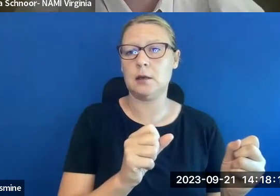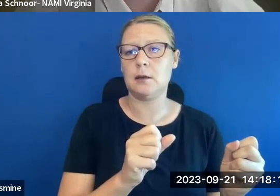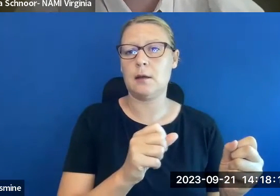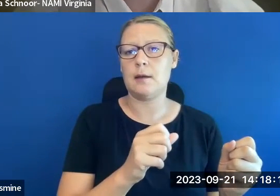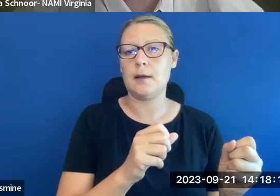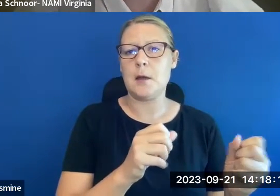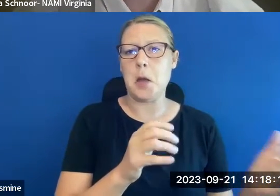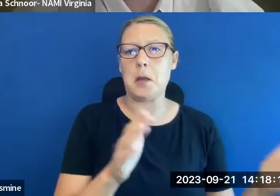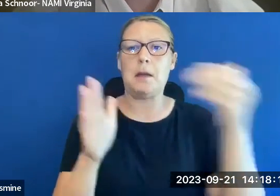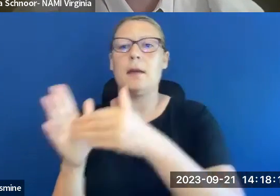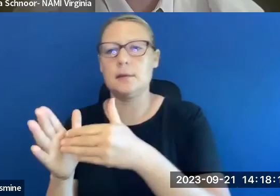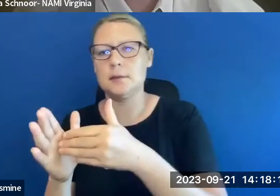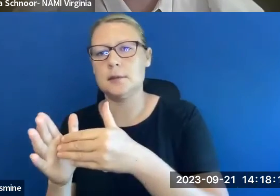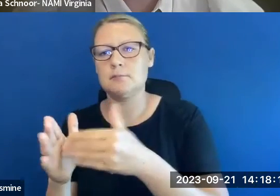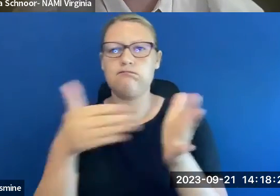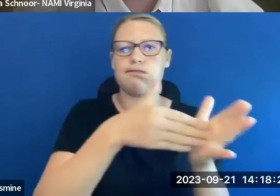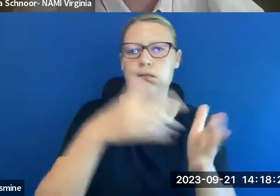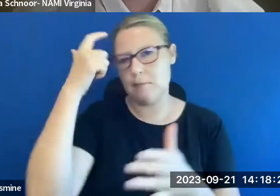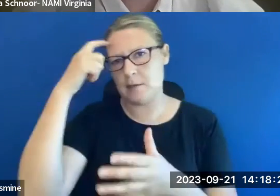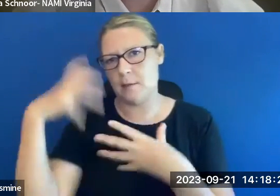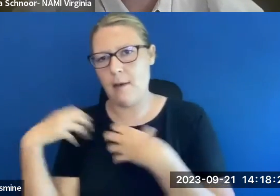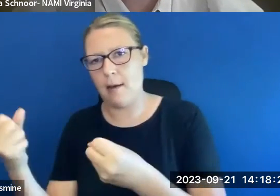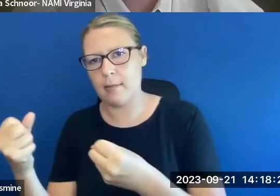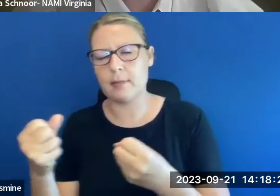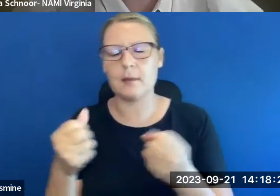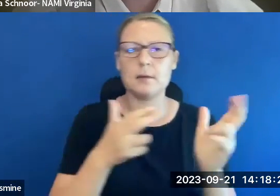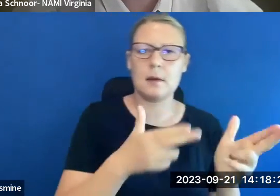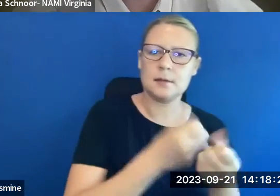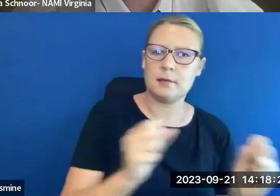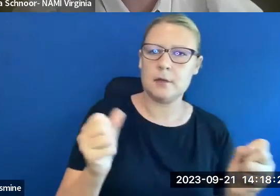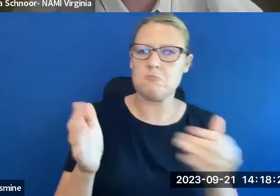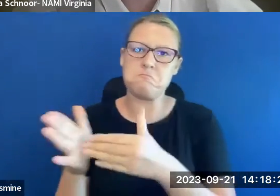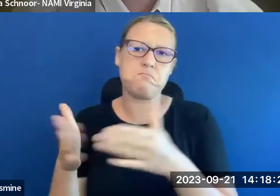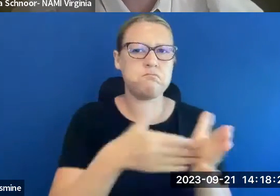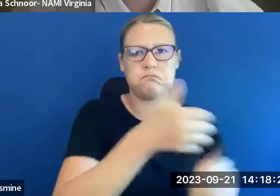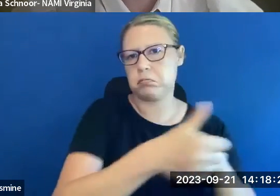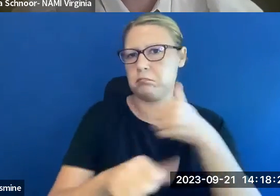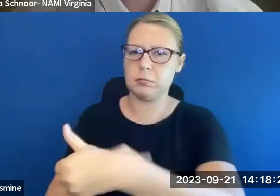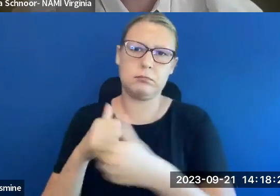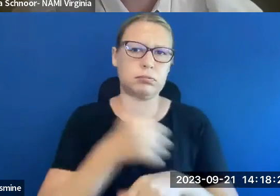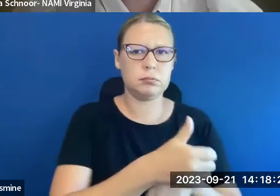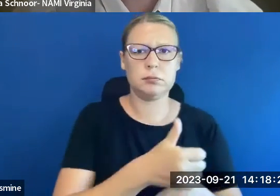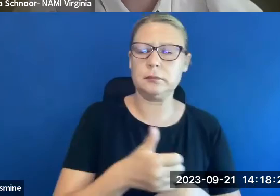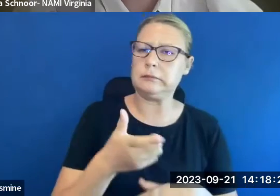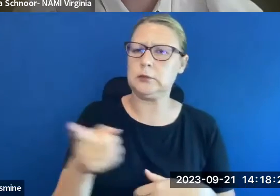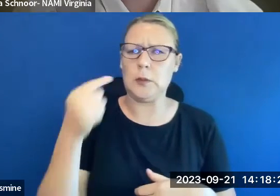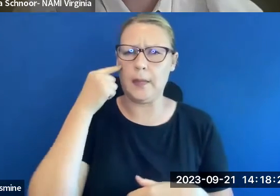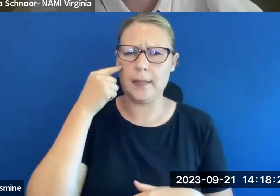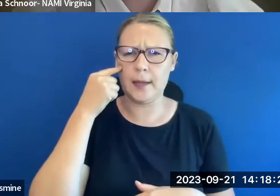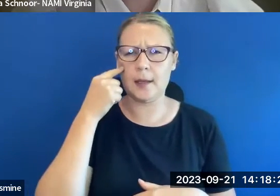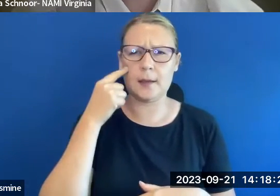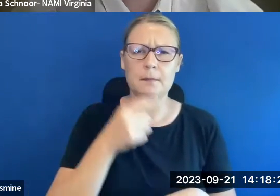against each other? What are your thoughts on the effects of blaming mental health